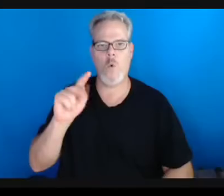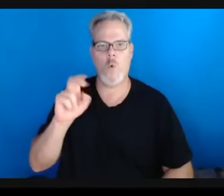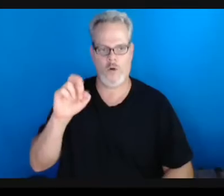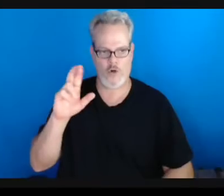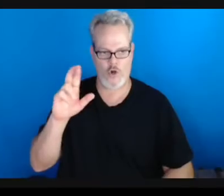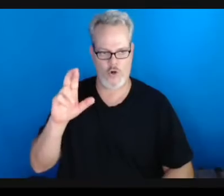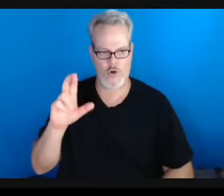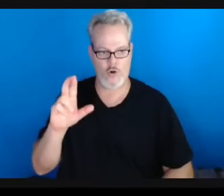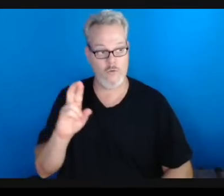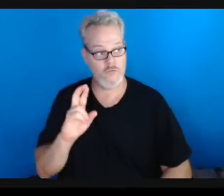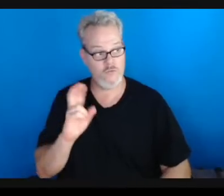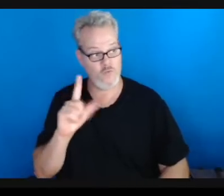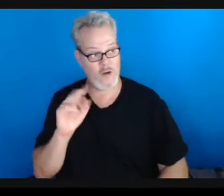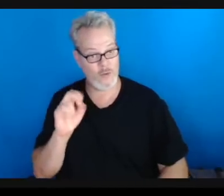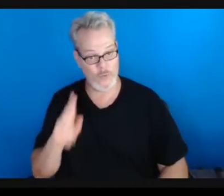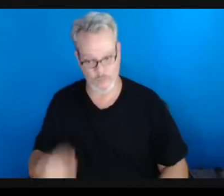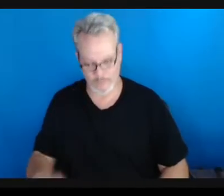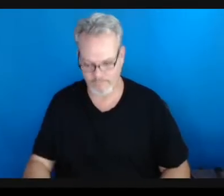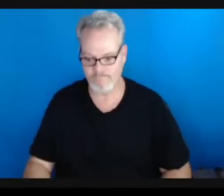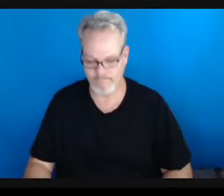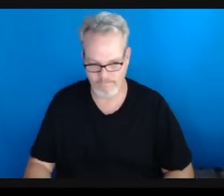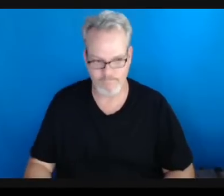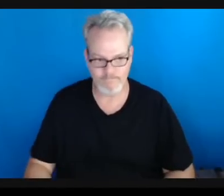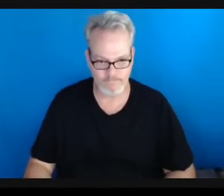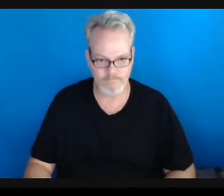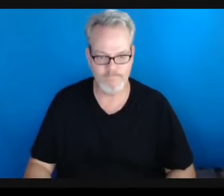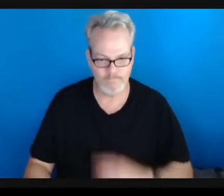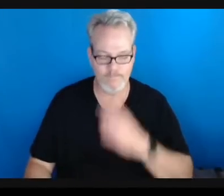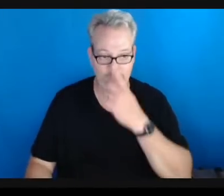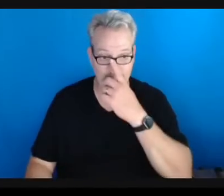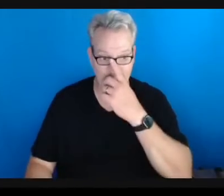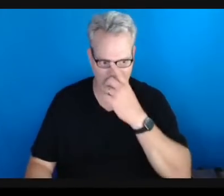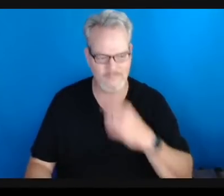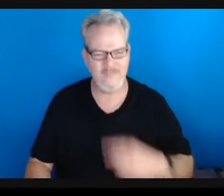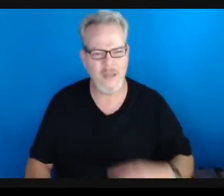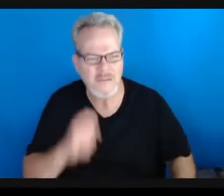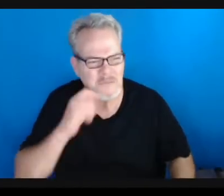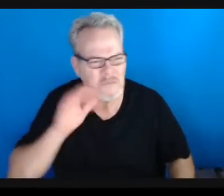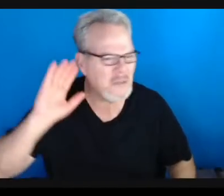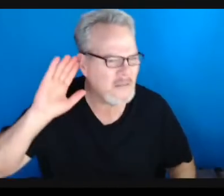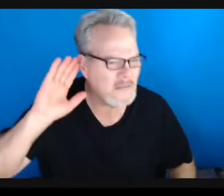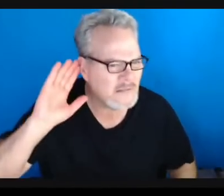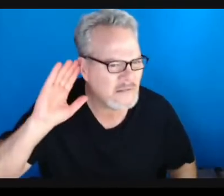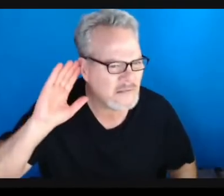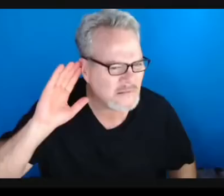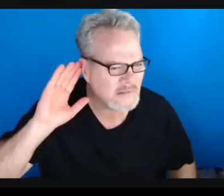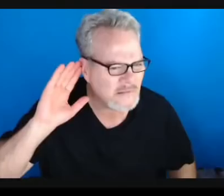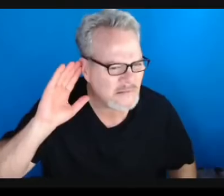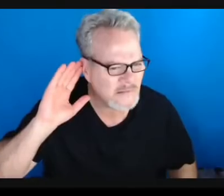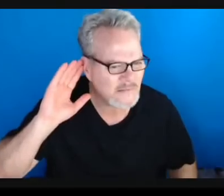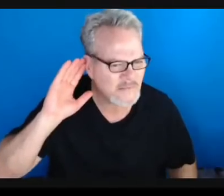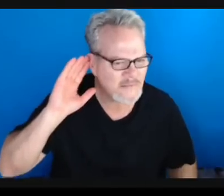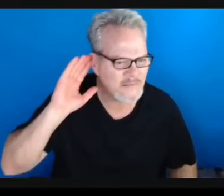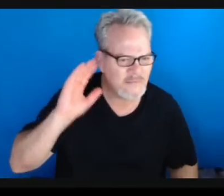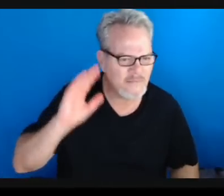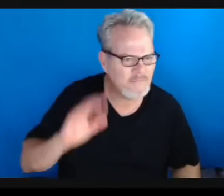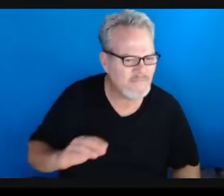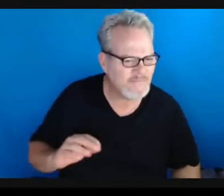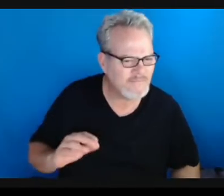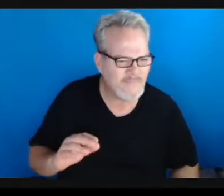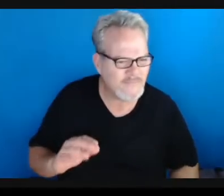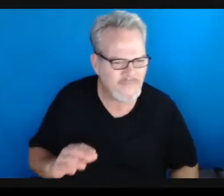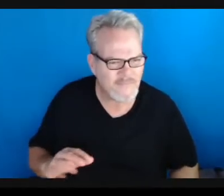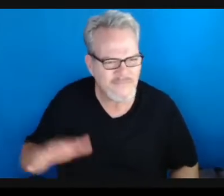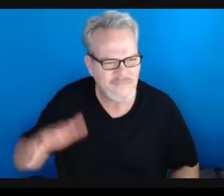Ready, Lou? I am ready. Your mic sounds a little low, maybe to me. Maybe it's just a little low. How's that?